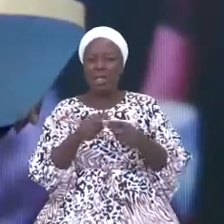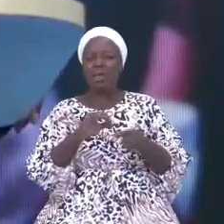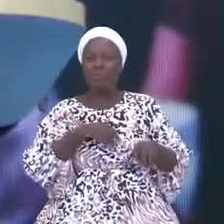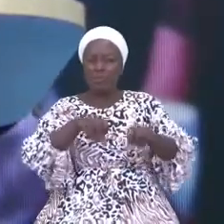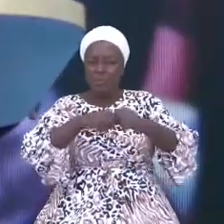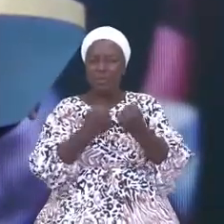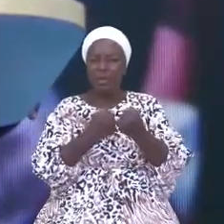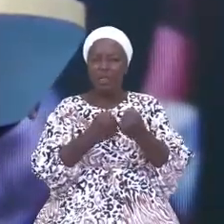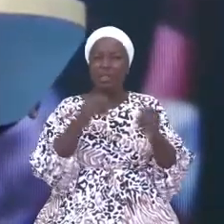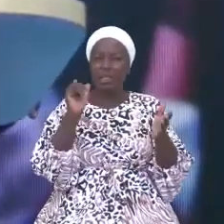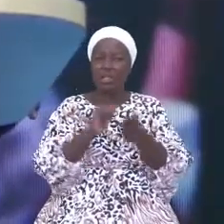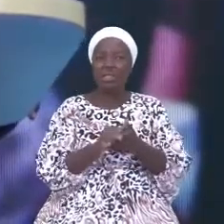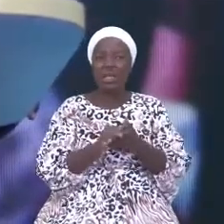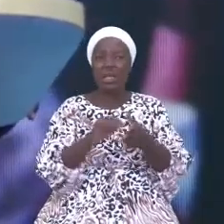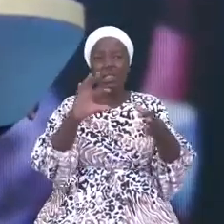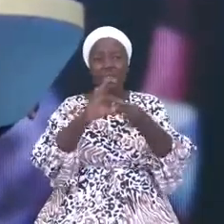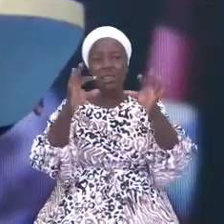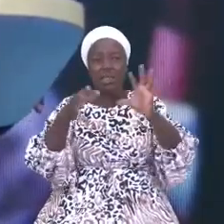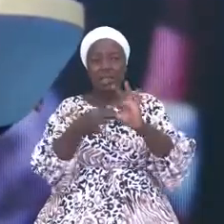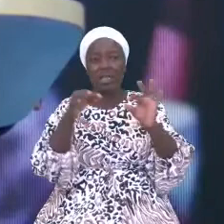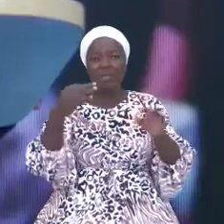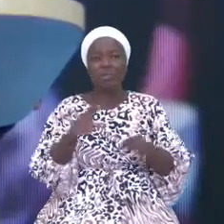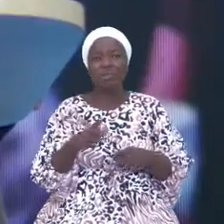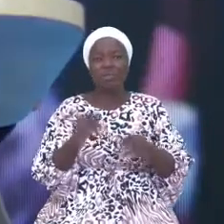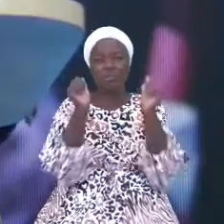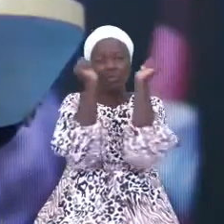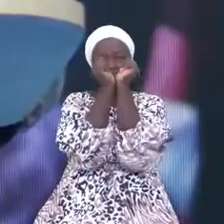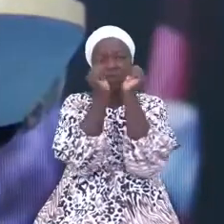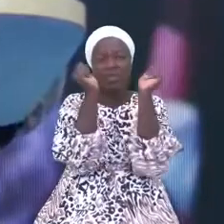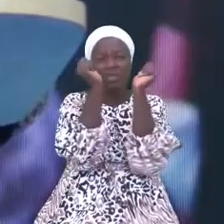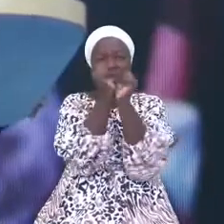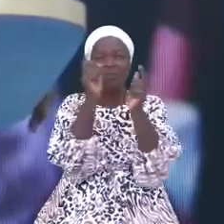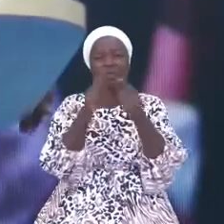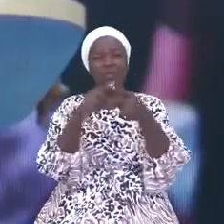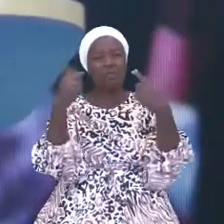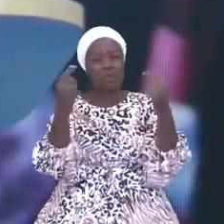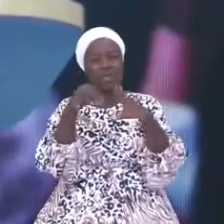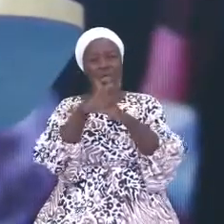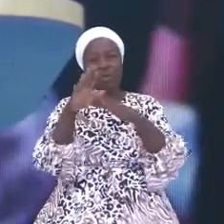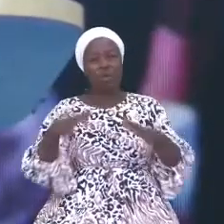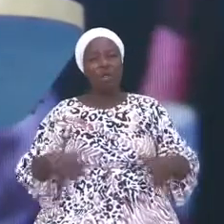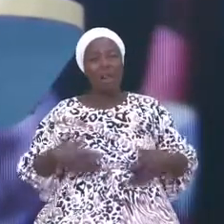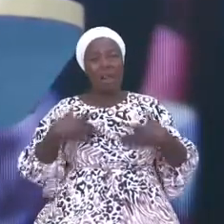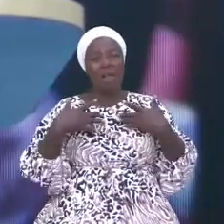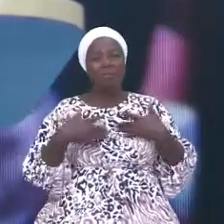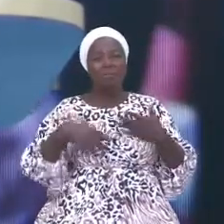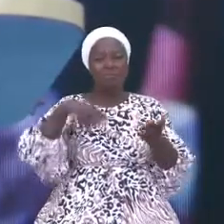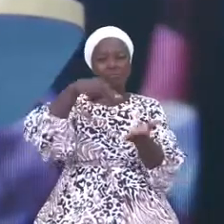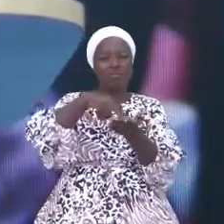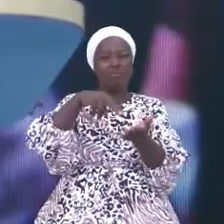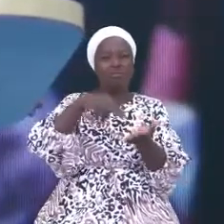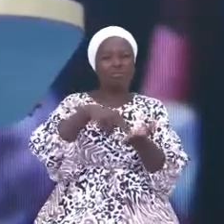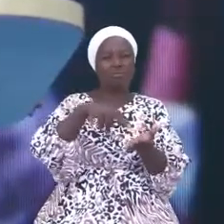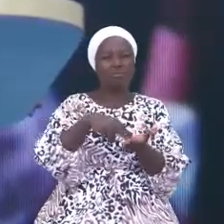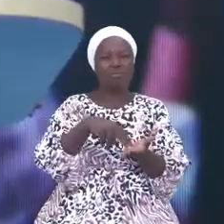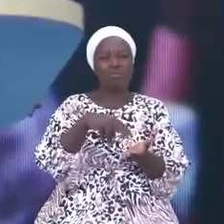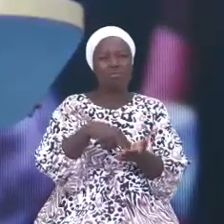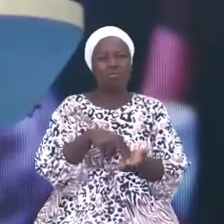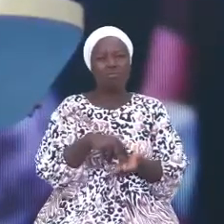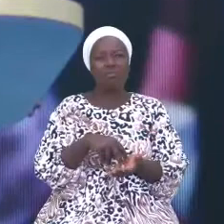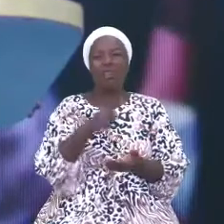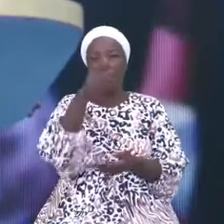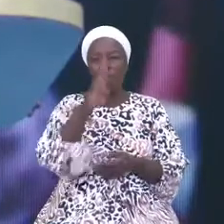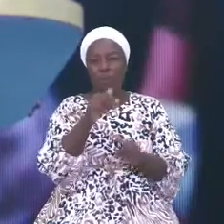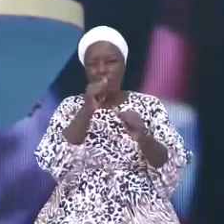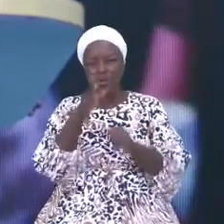that chain of slavery, slavery to sin in your life. Raise up your hand and stand up. God bless you there.